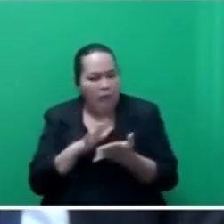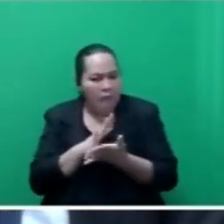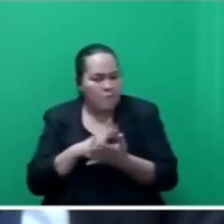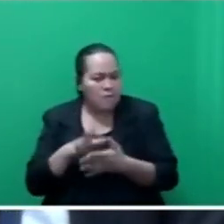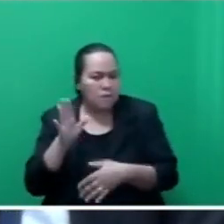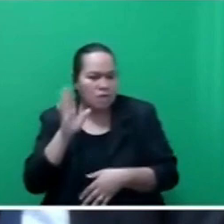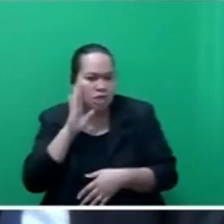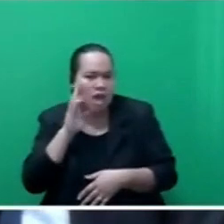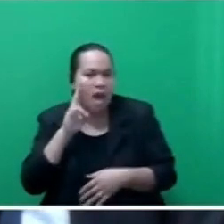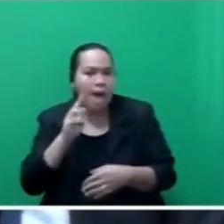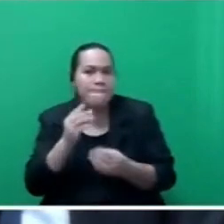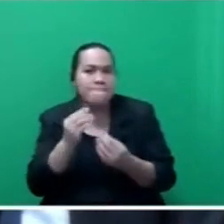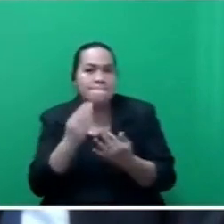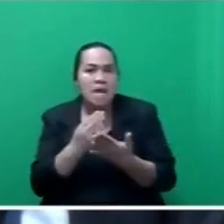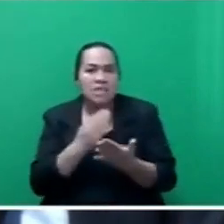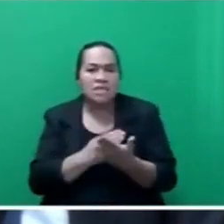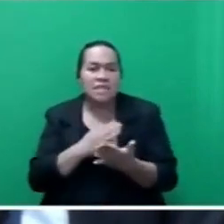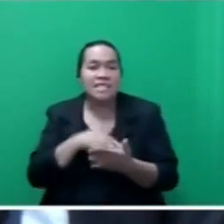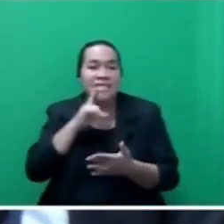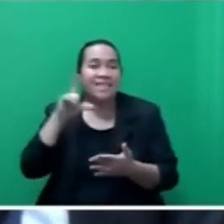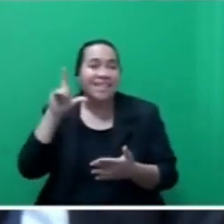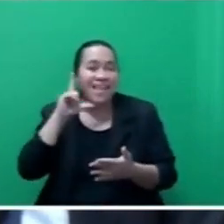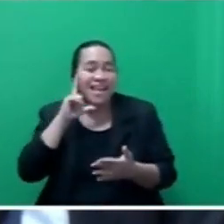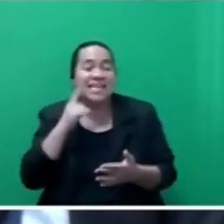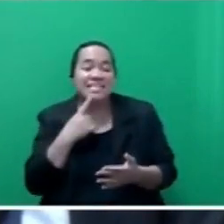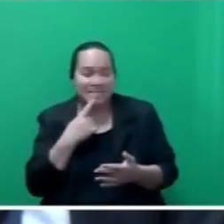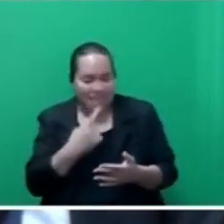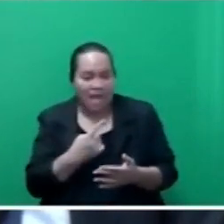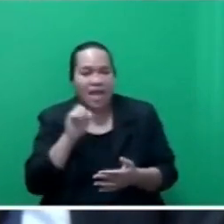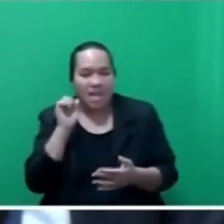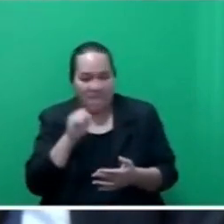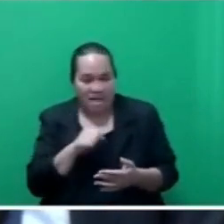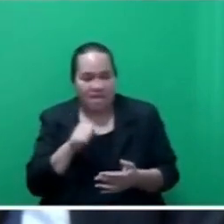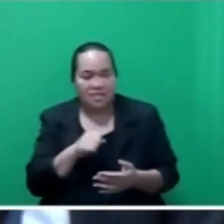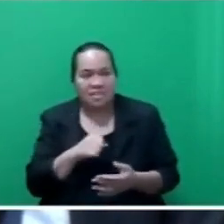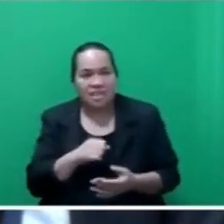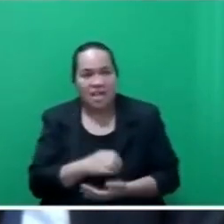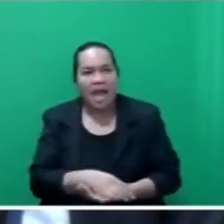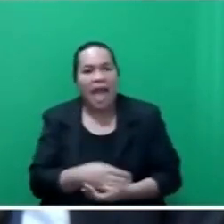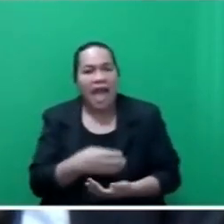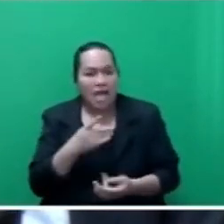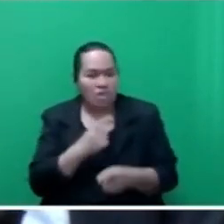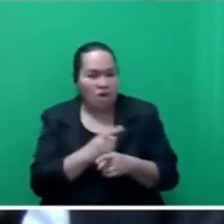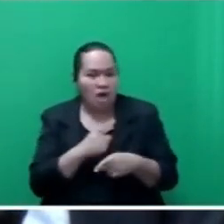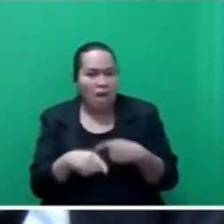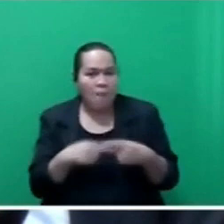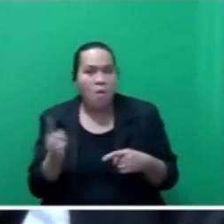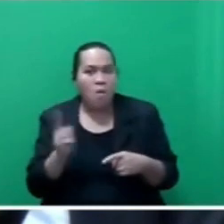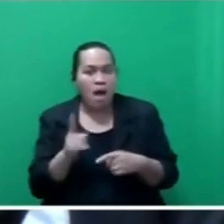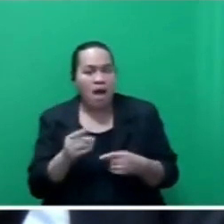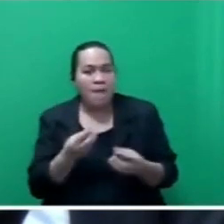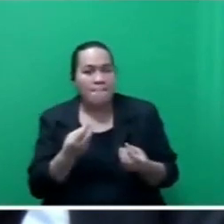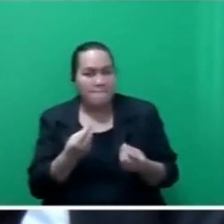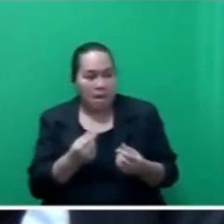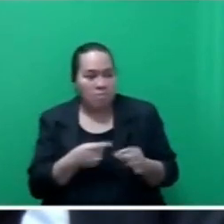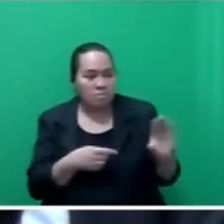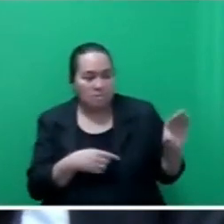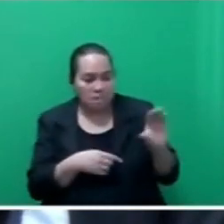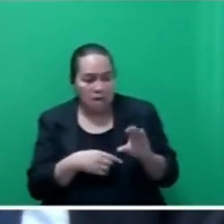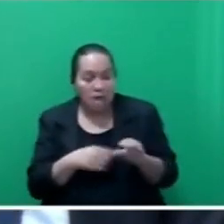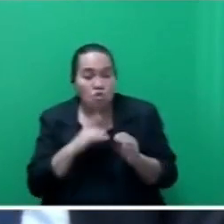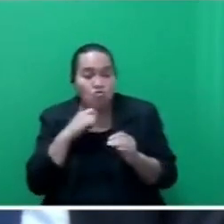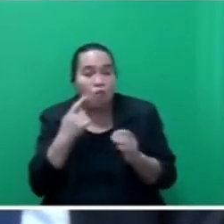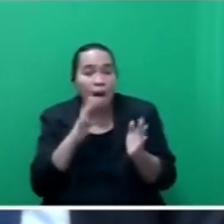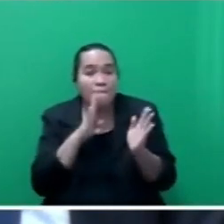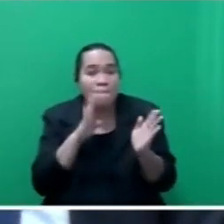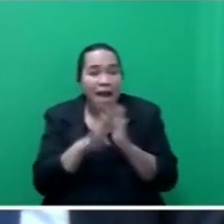address, the Honorable Minister of Economy also alluded to the fact that private dental